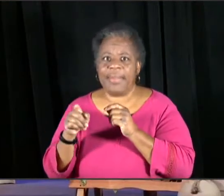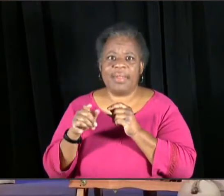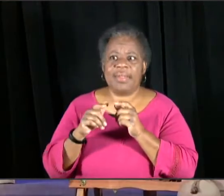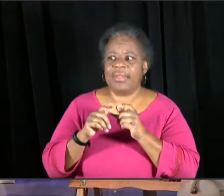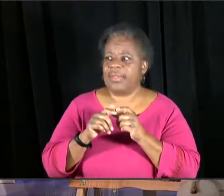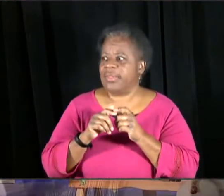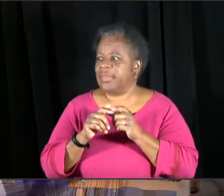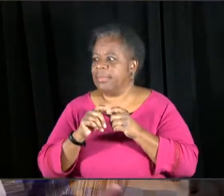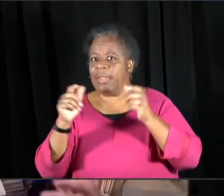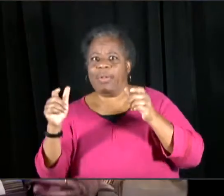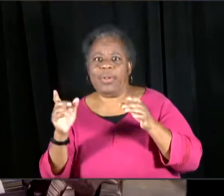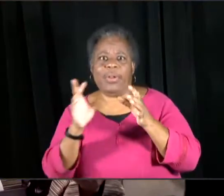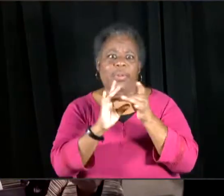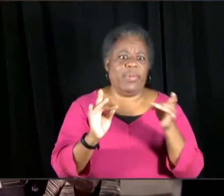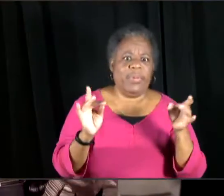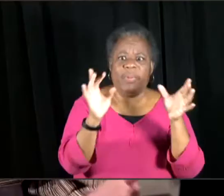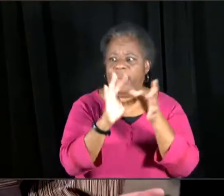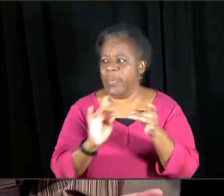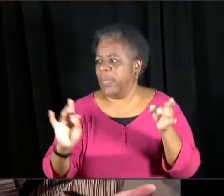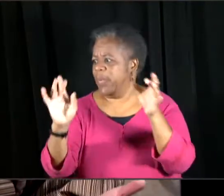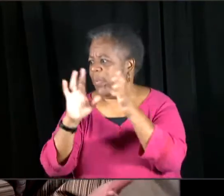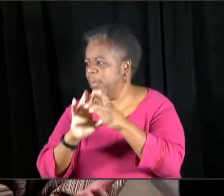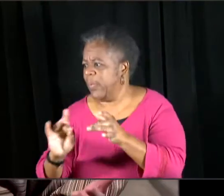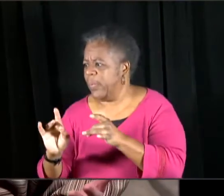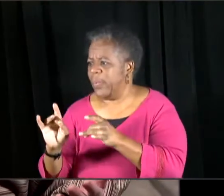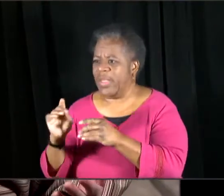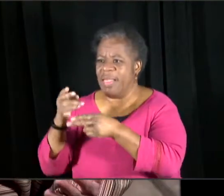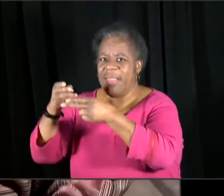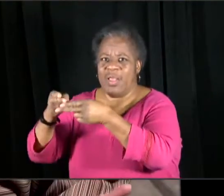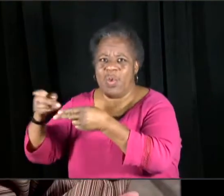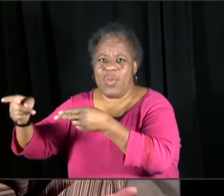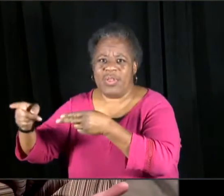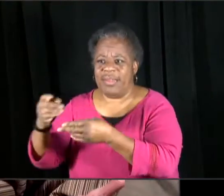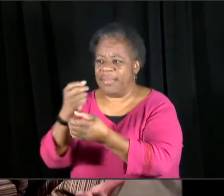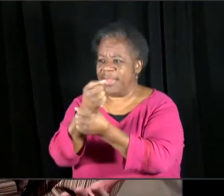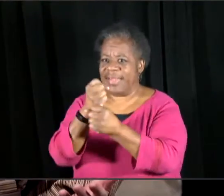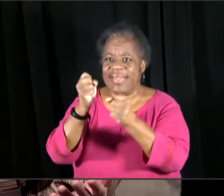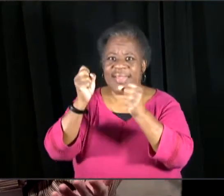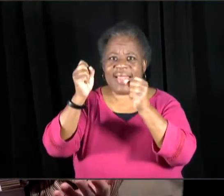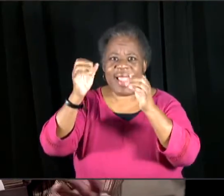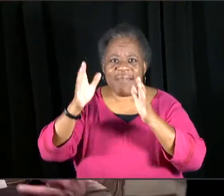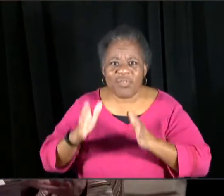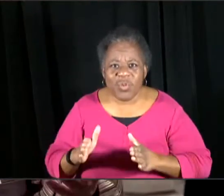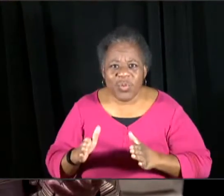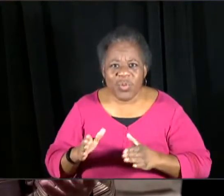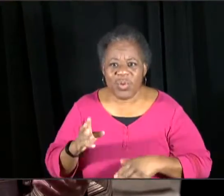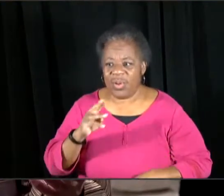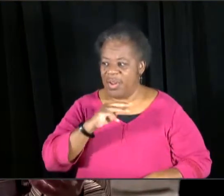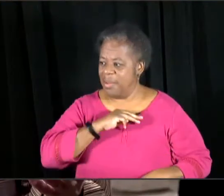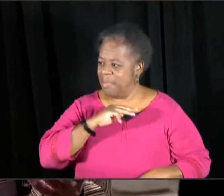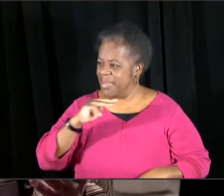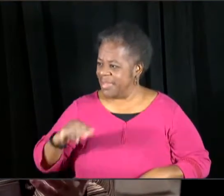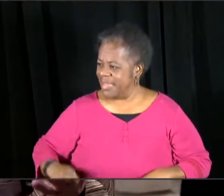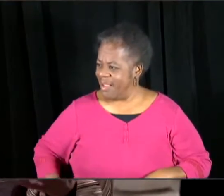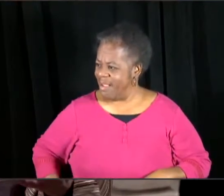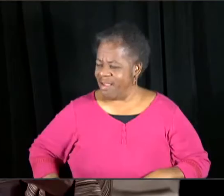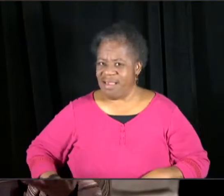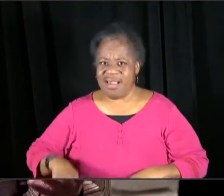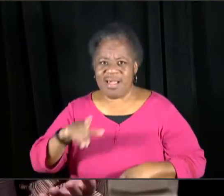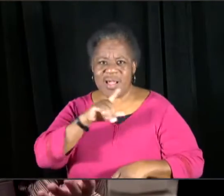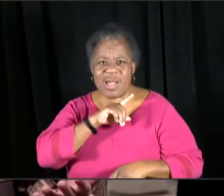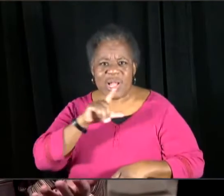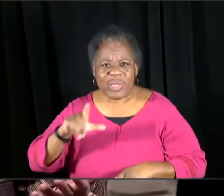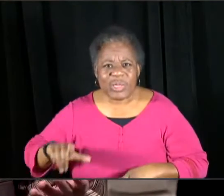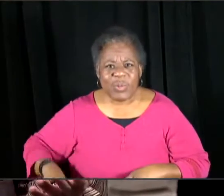death. They called him Savior. They called him Messiah. They called him Lord. They called